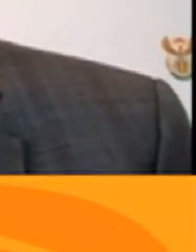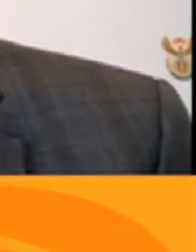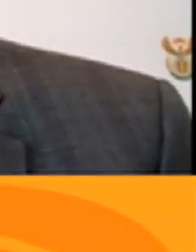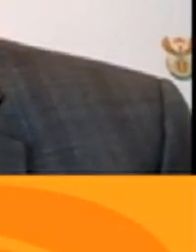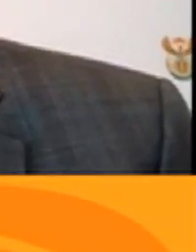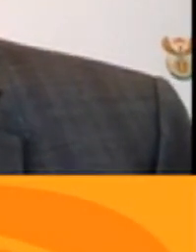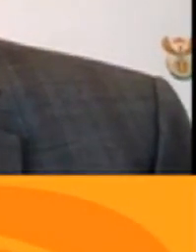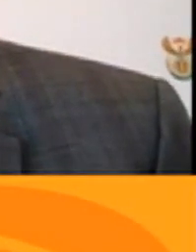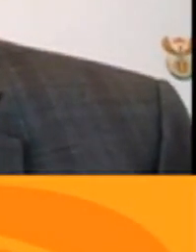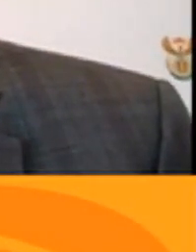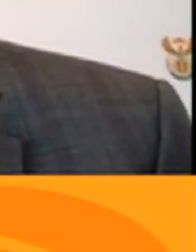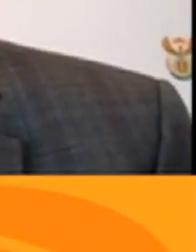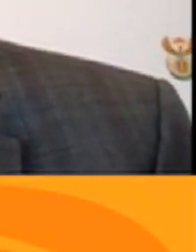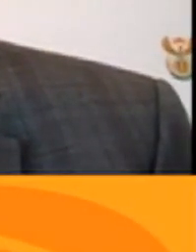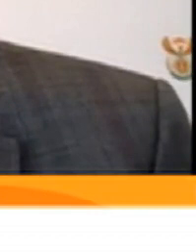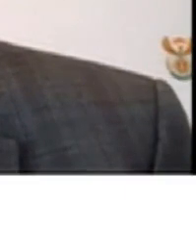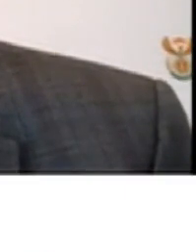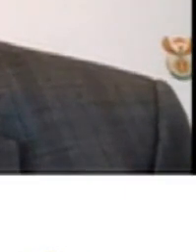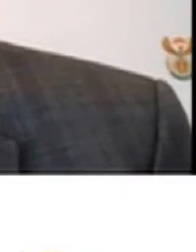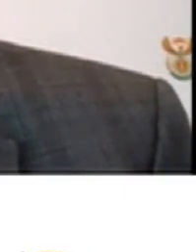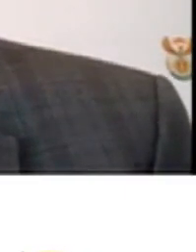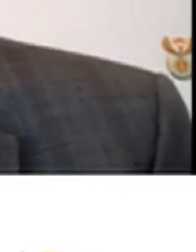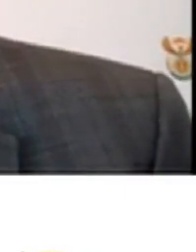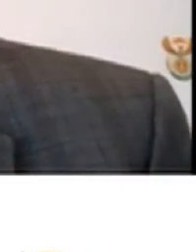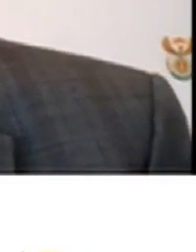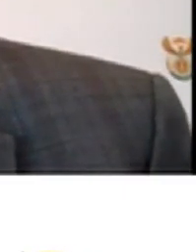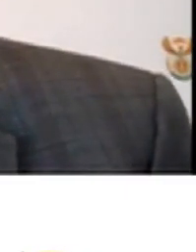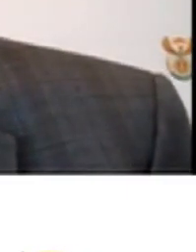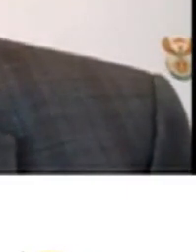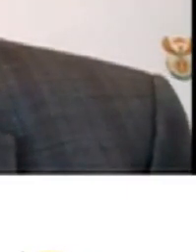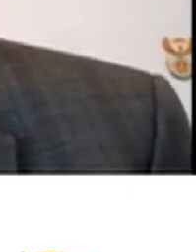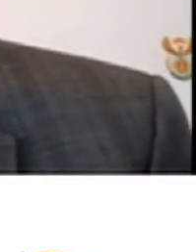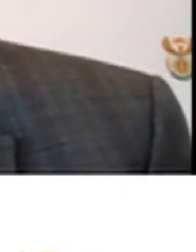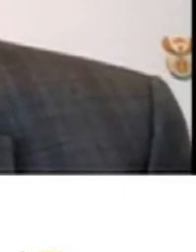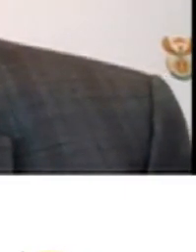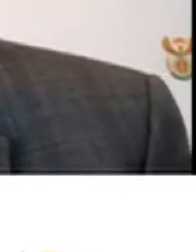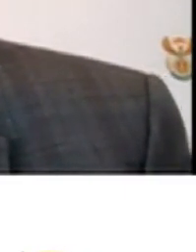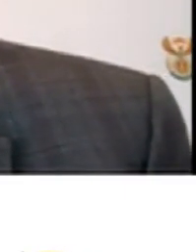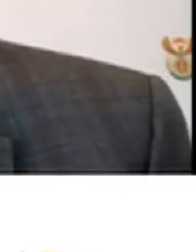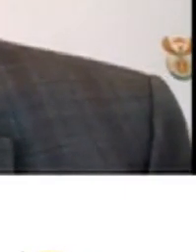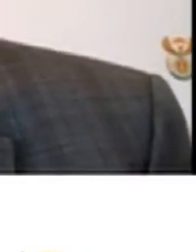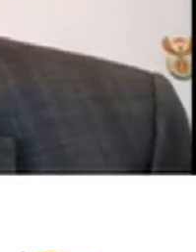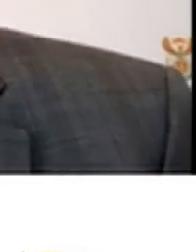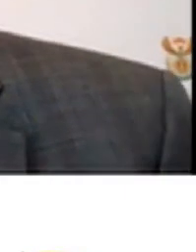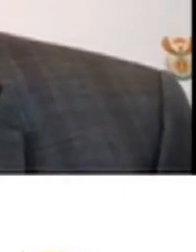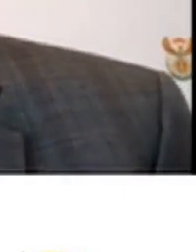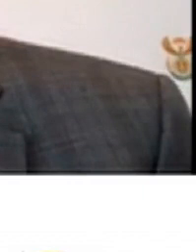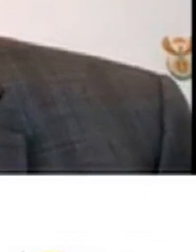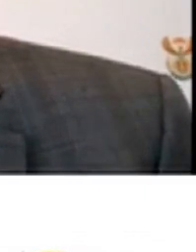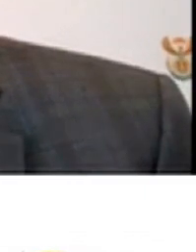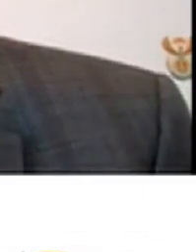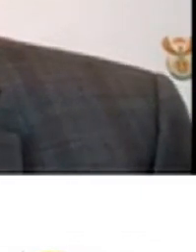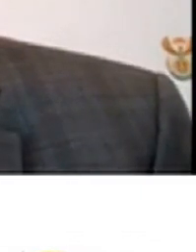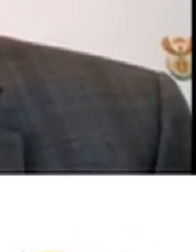some of the scientists so that we can start the discussion. So as time goes on, we'll be able to talk about that. The Ivermectin,